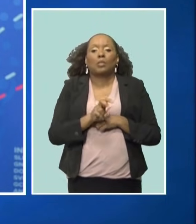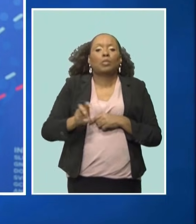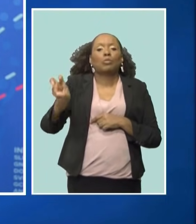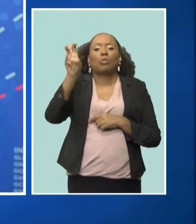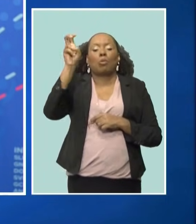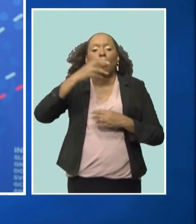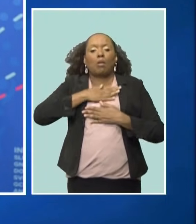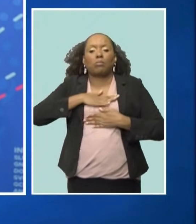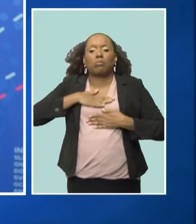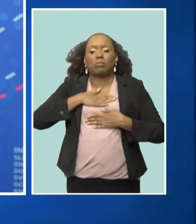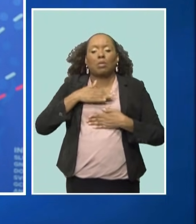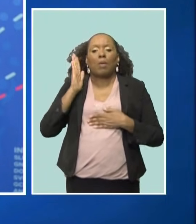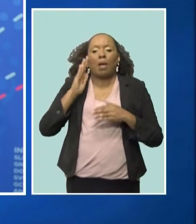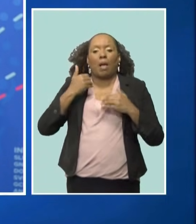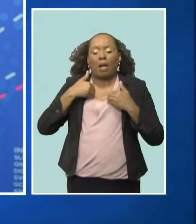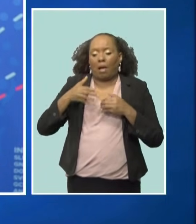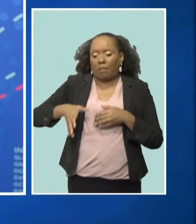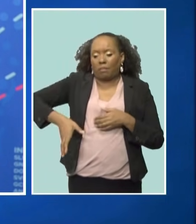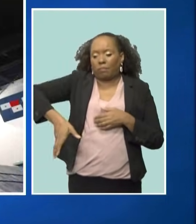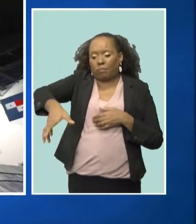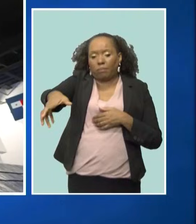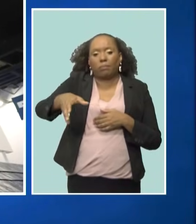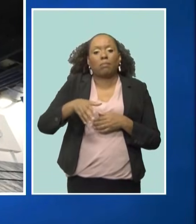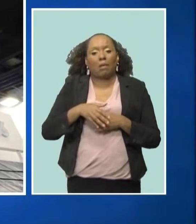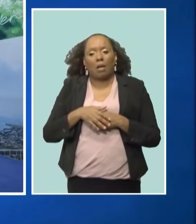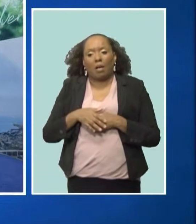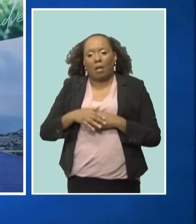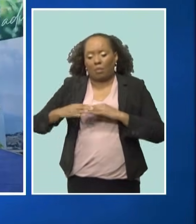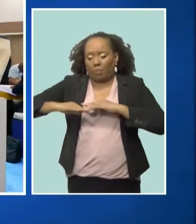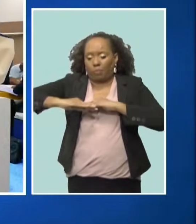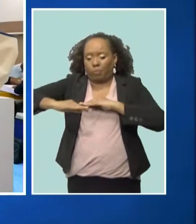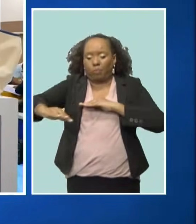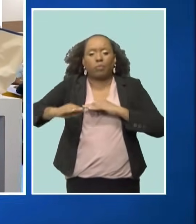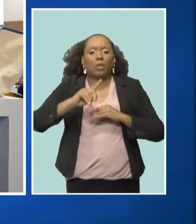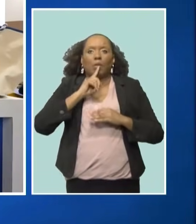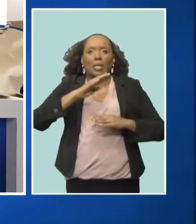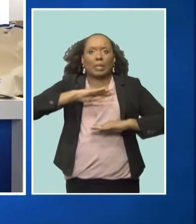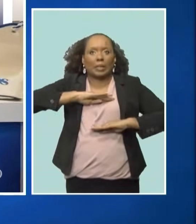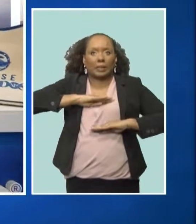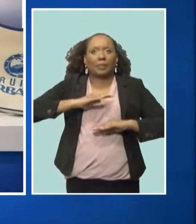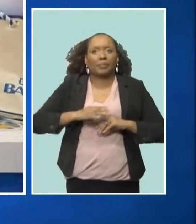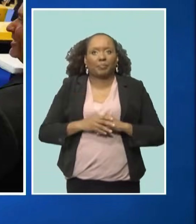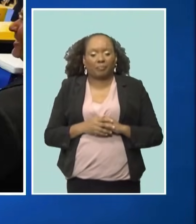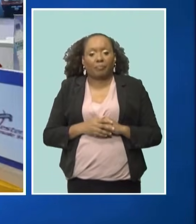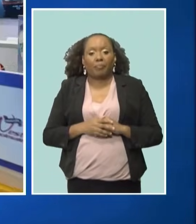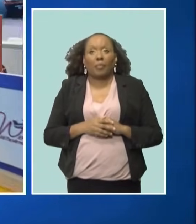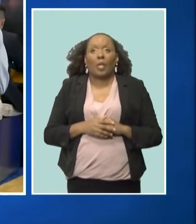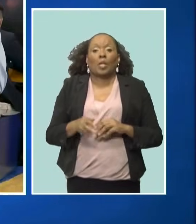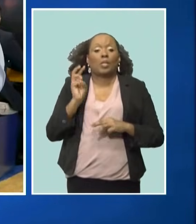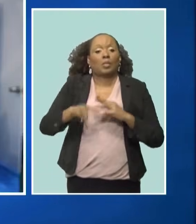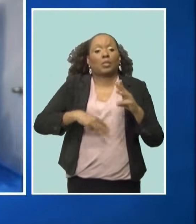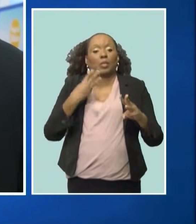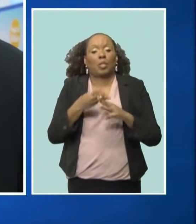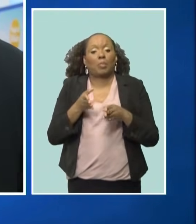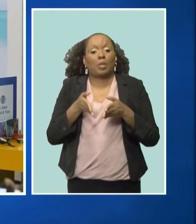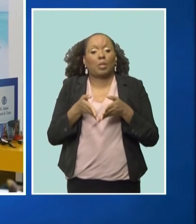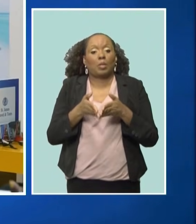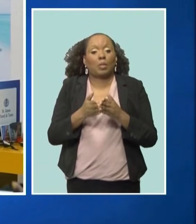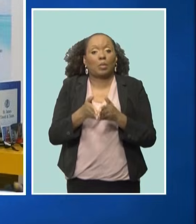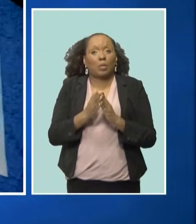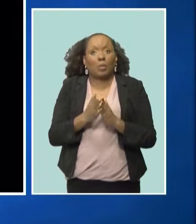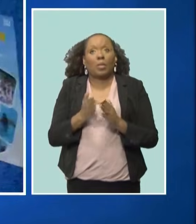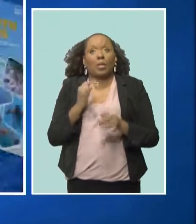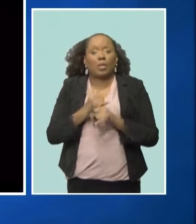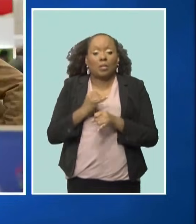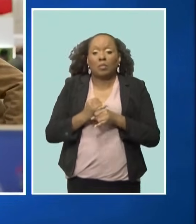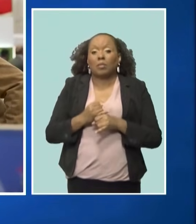is satisfactory without obstruction. As the premier business-to-business event for the global cruise industry, Sea Trade Cruise